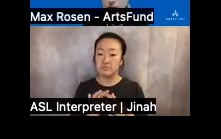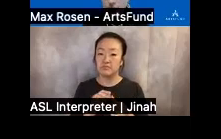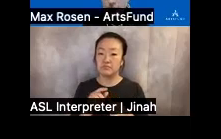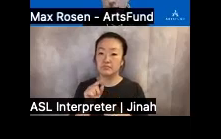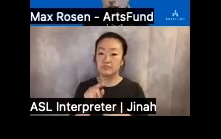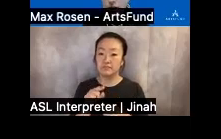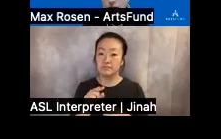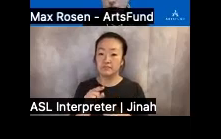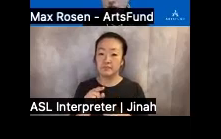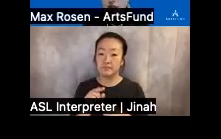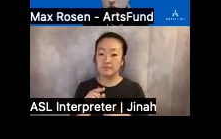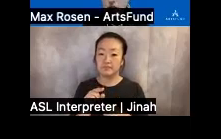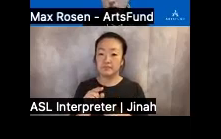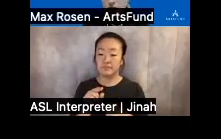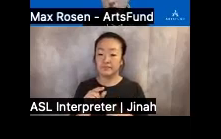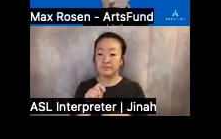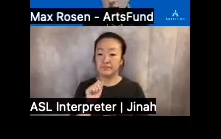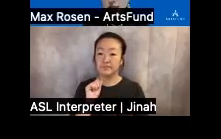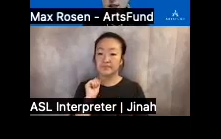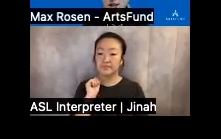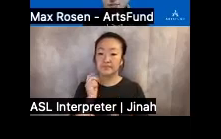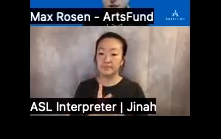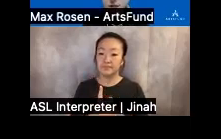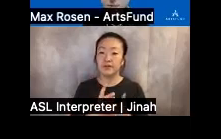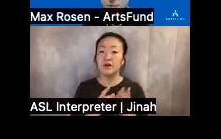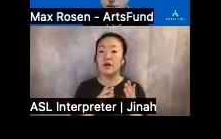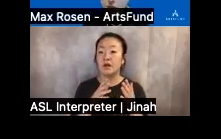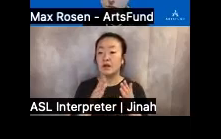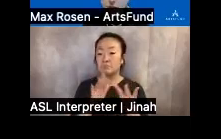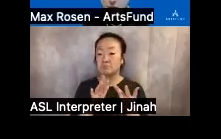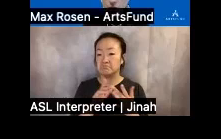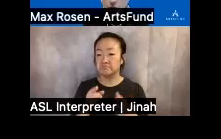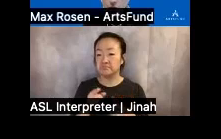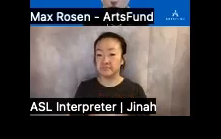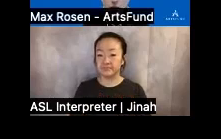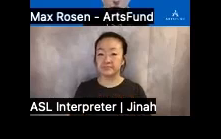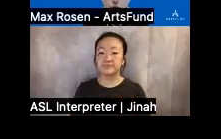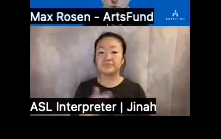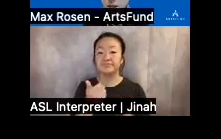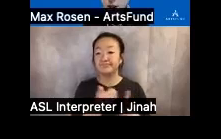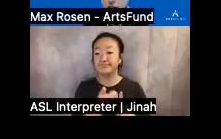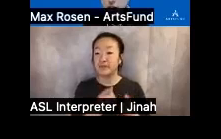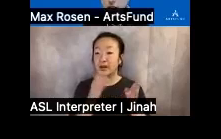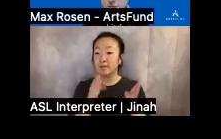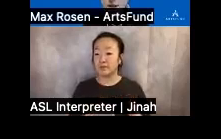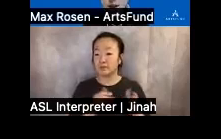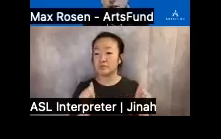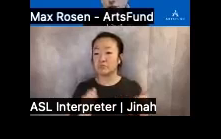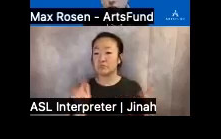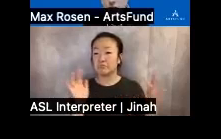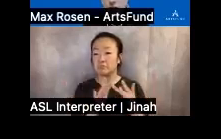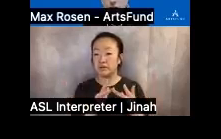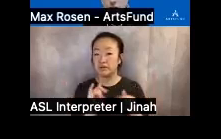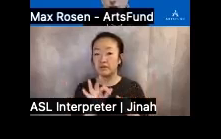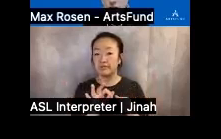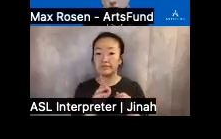you to provide an authorized financial contact. This should be a person who we can contact if we have any